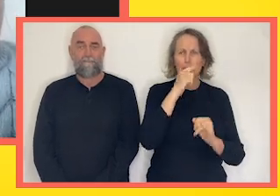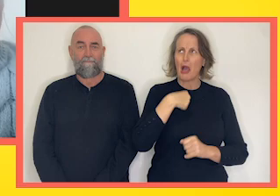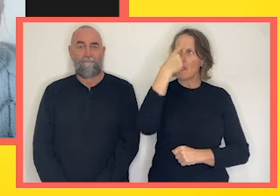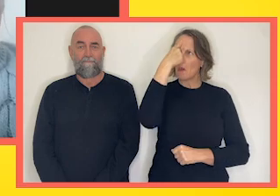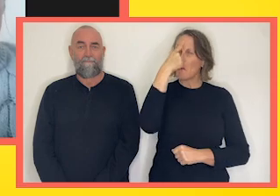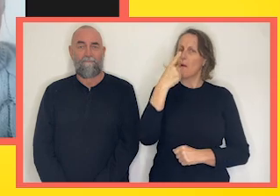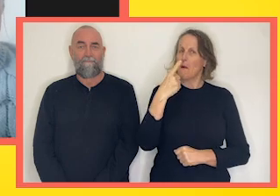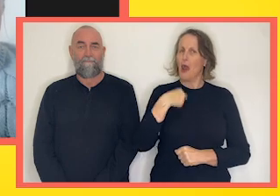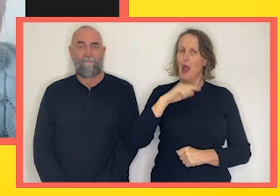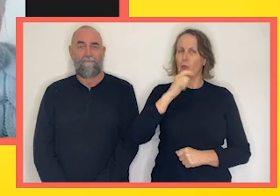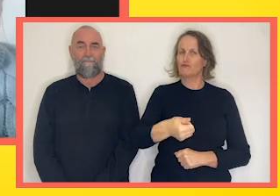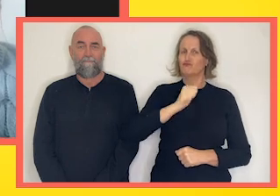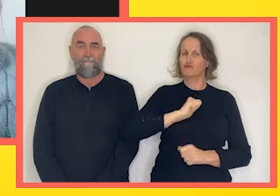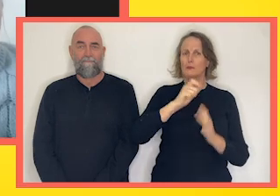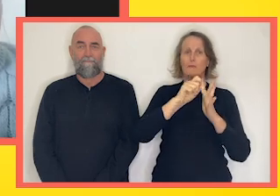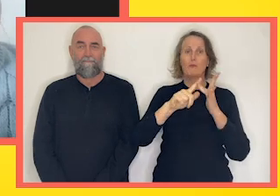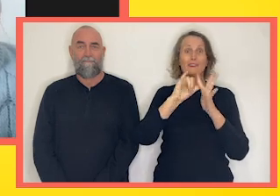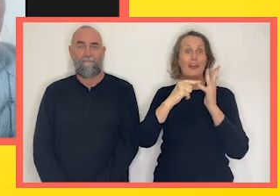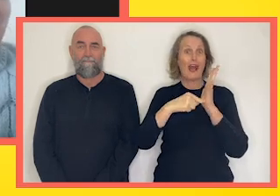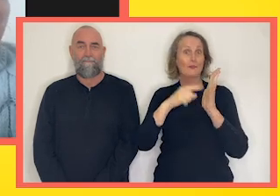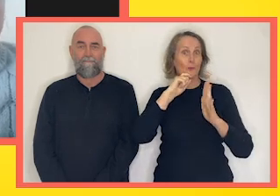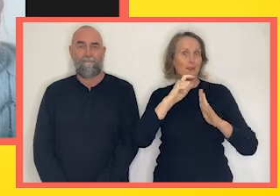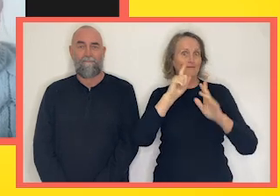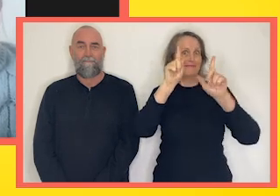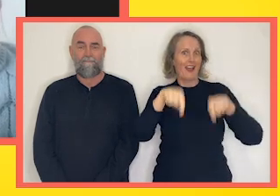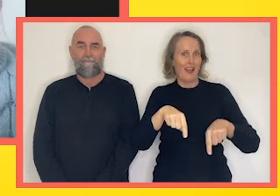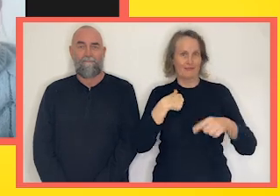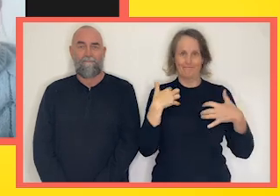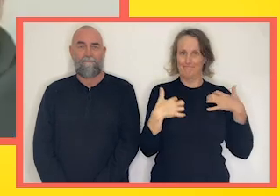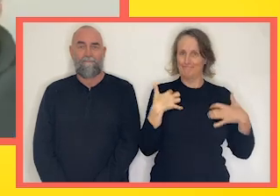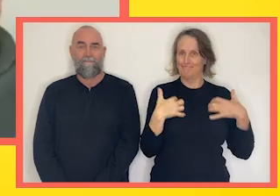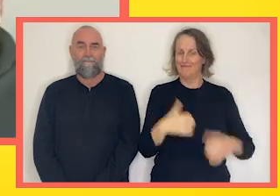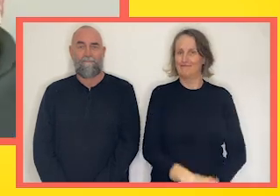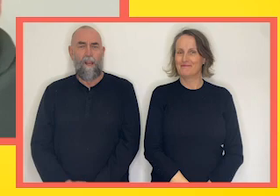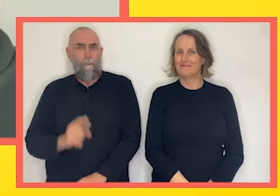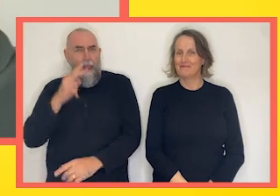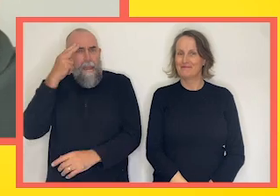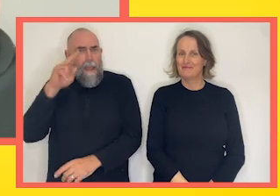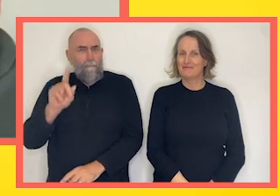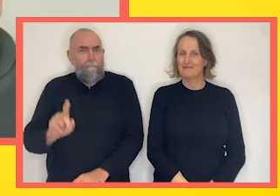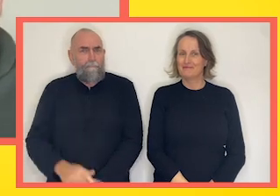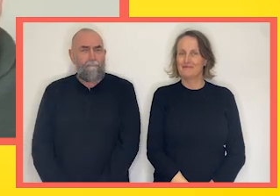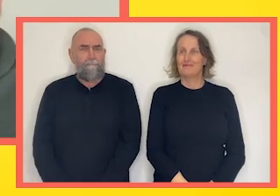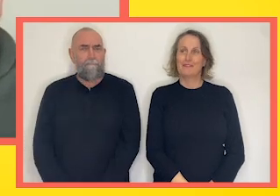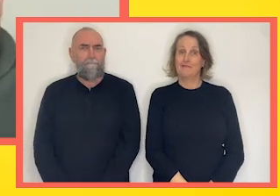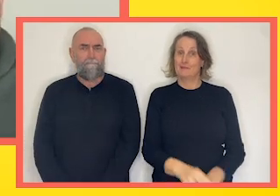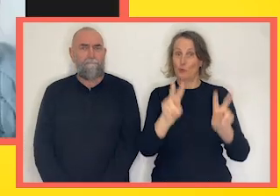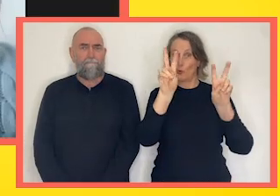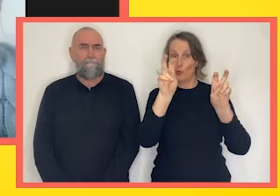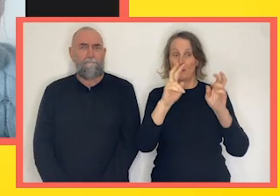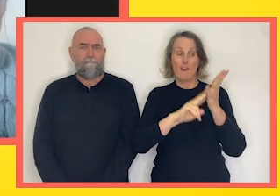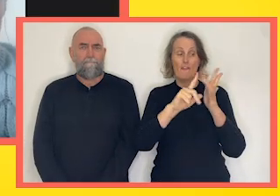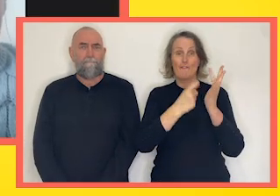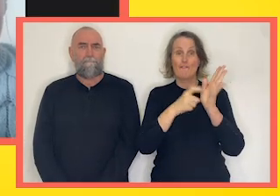to start another little side gig. So it's very exciting. What's it called? It's called A